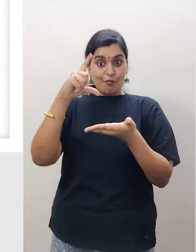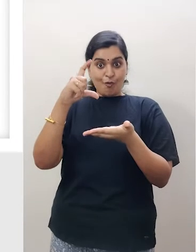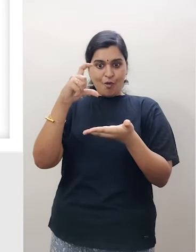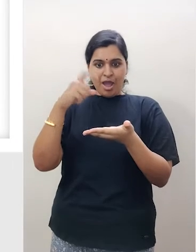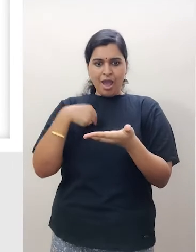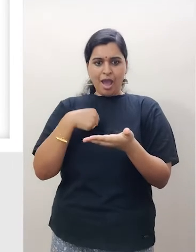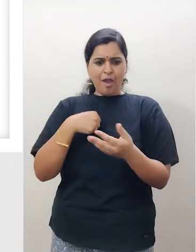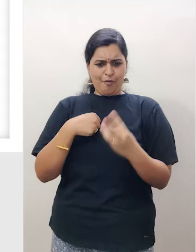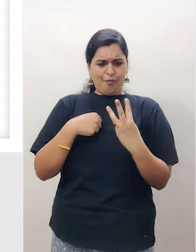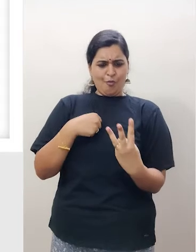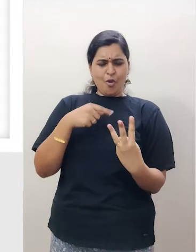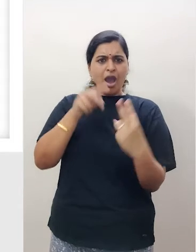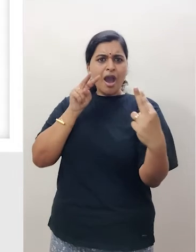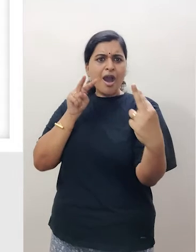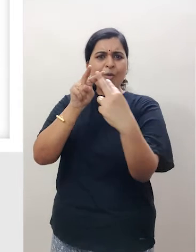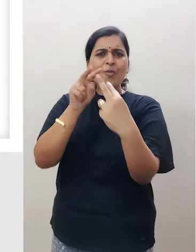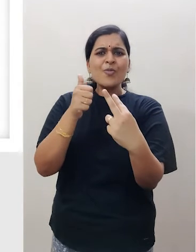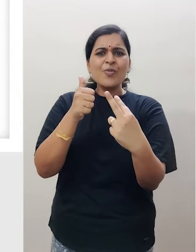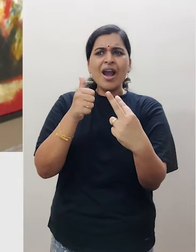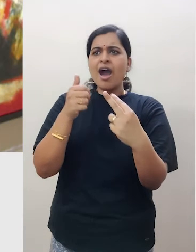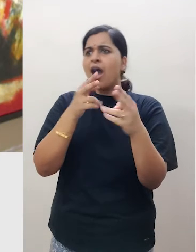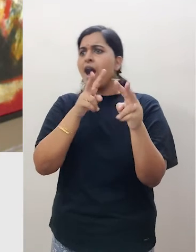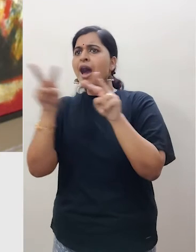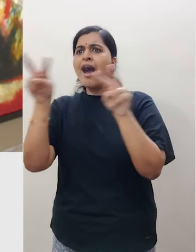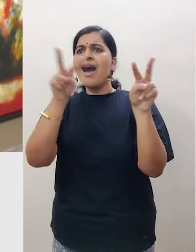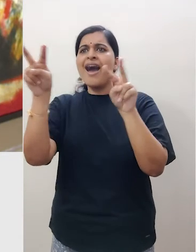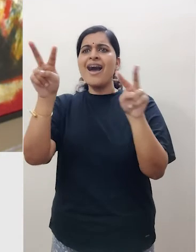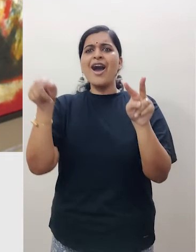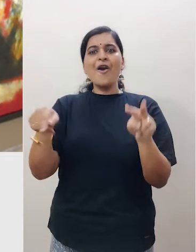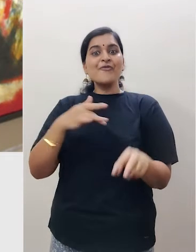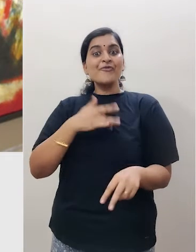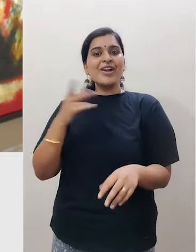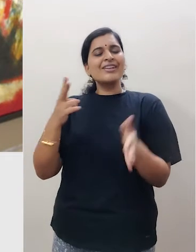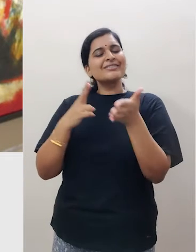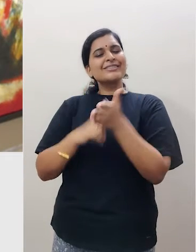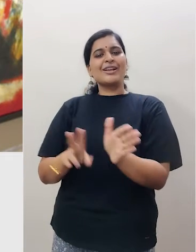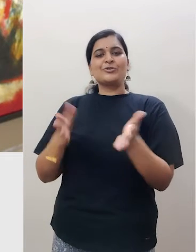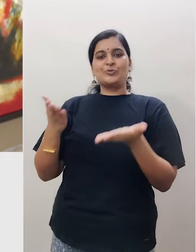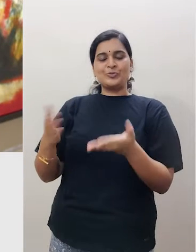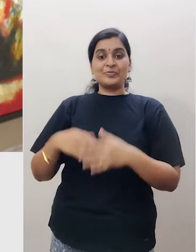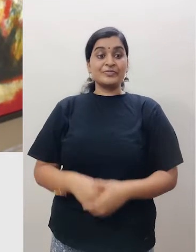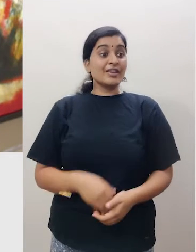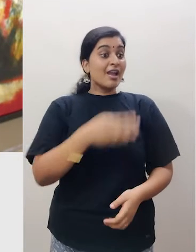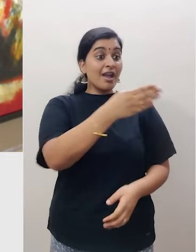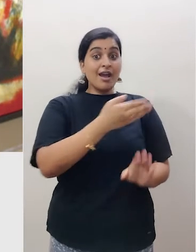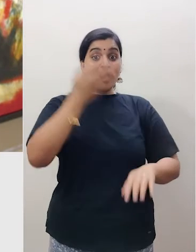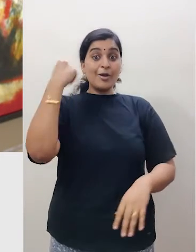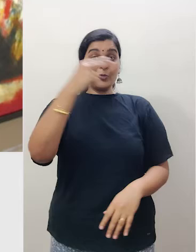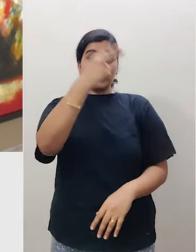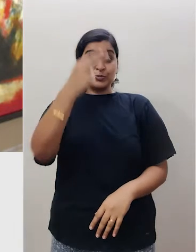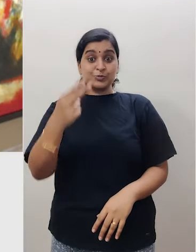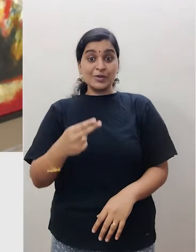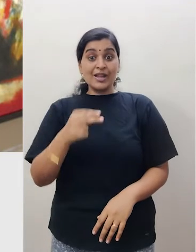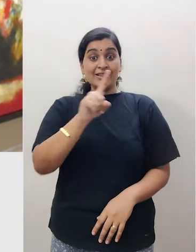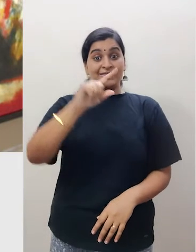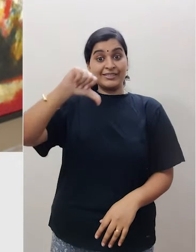sense of authenticity to the image. Unemployed Graduates was painted in 1956 and features these